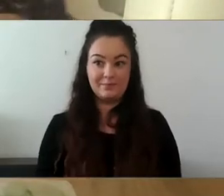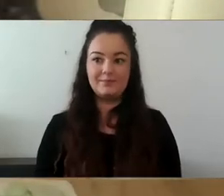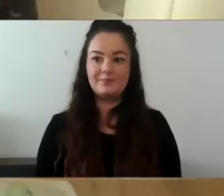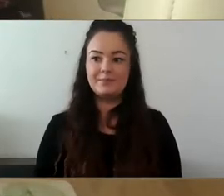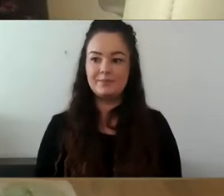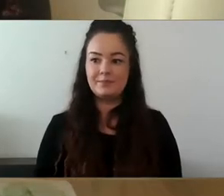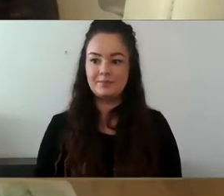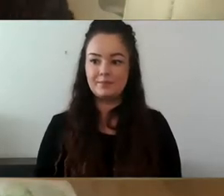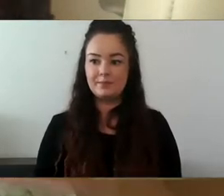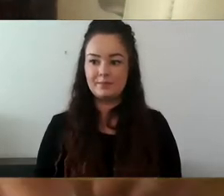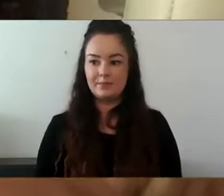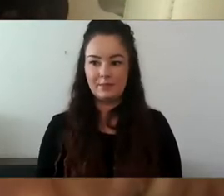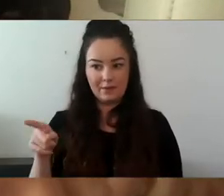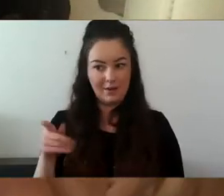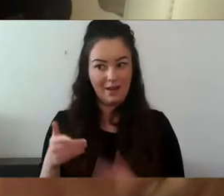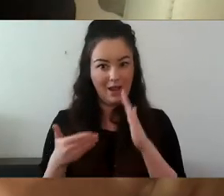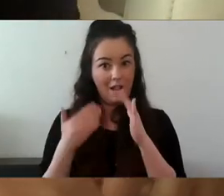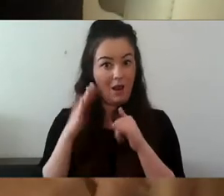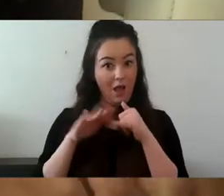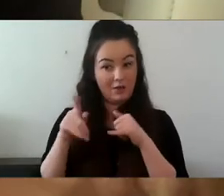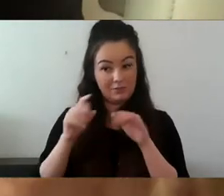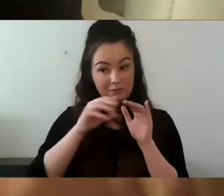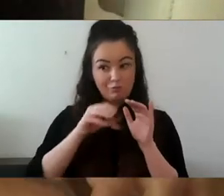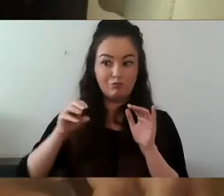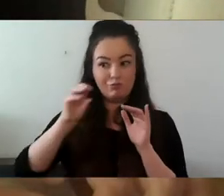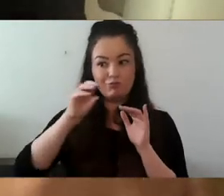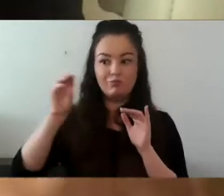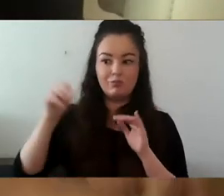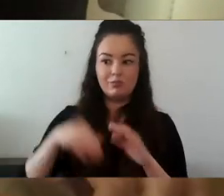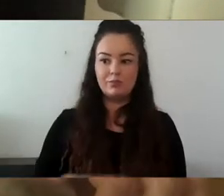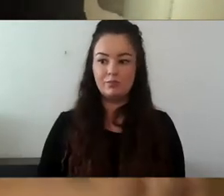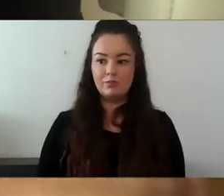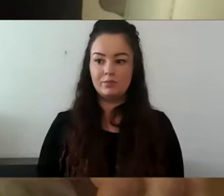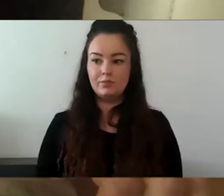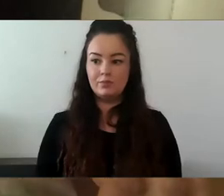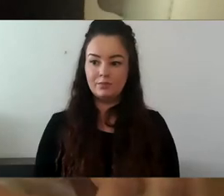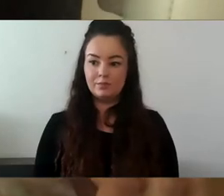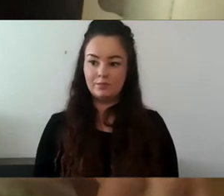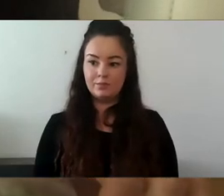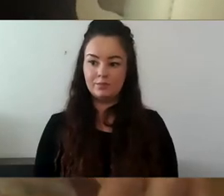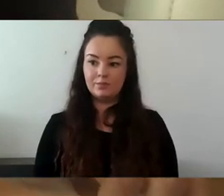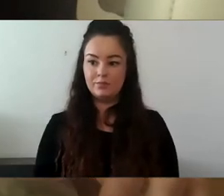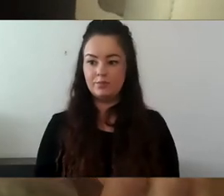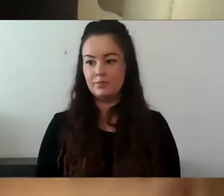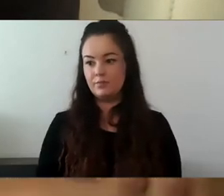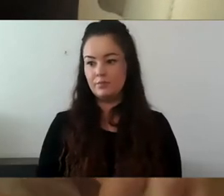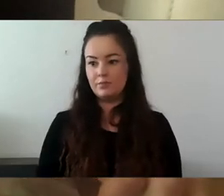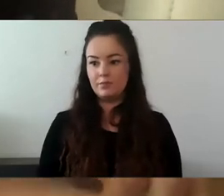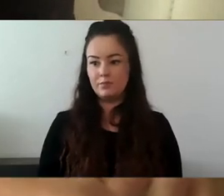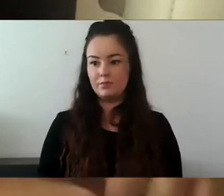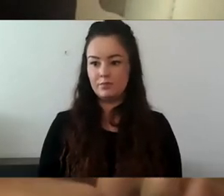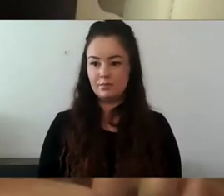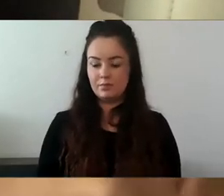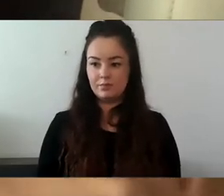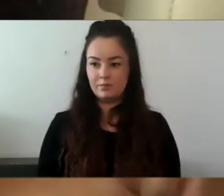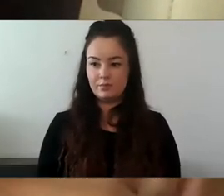There we go. And I'm just going to do this little one at the side.